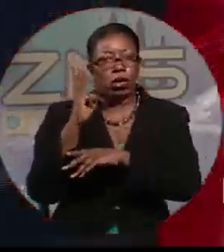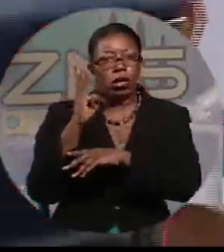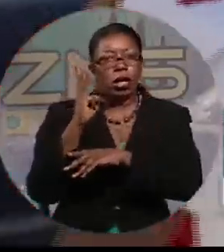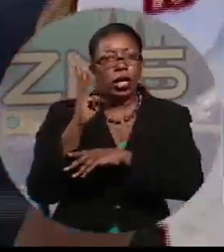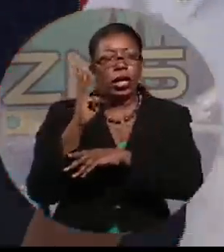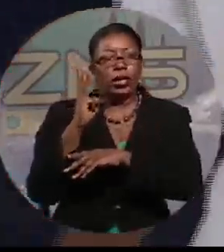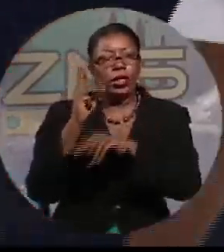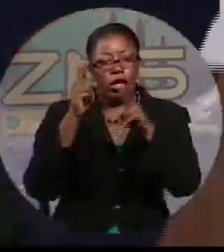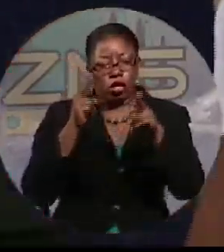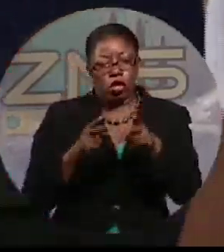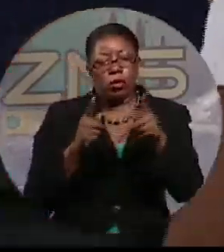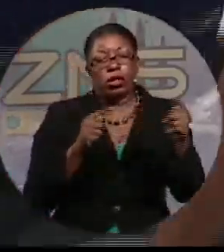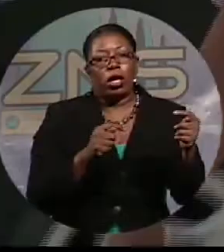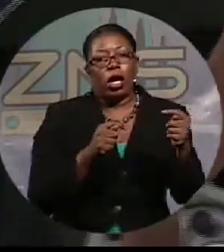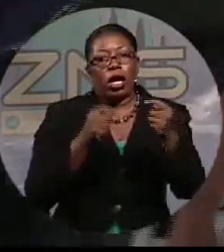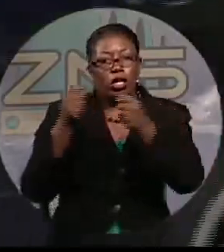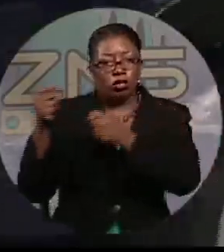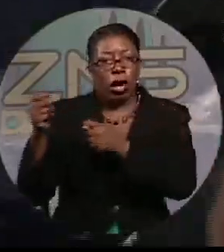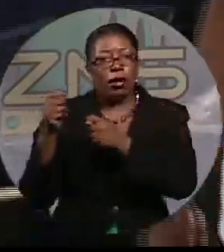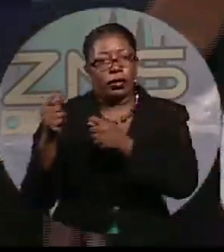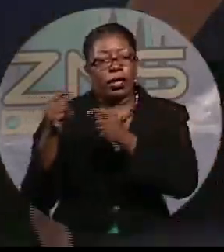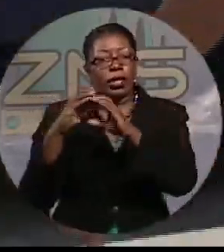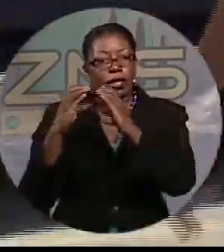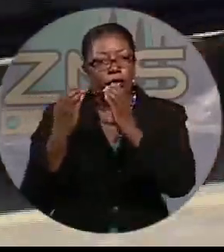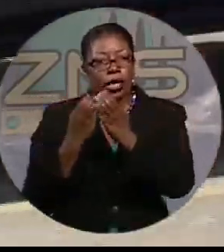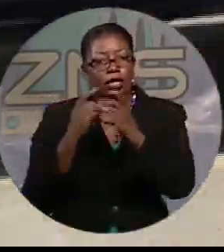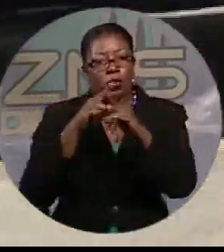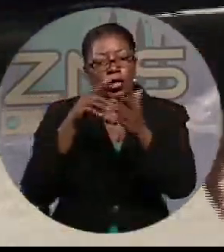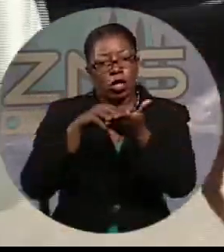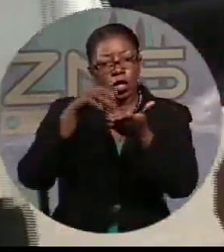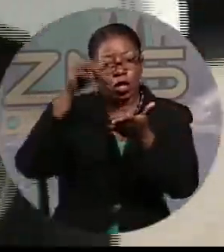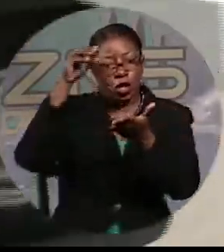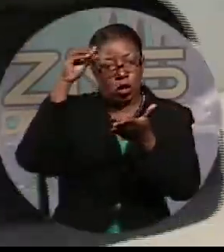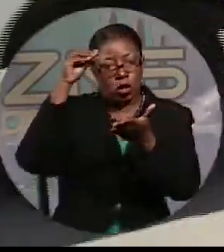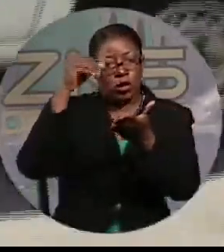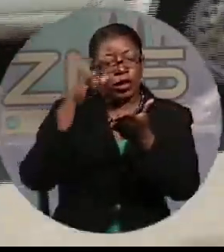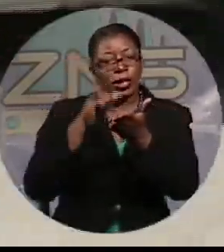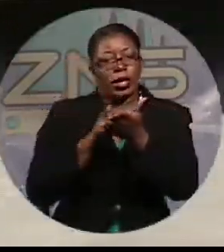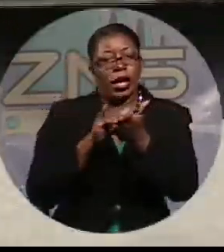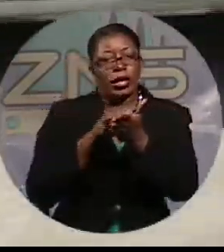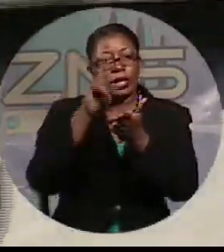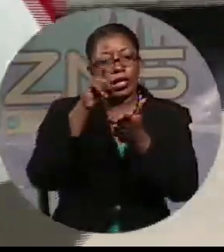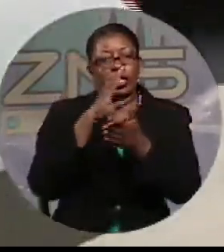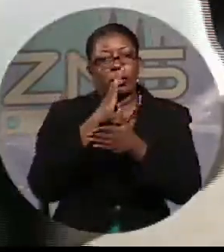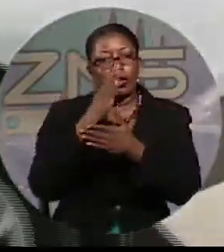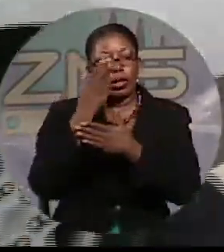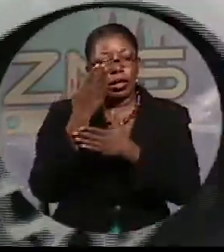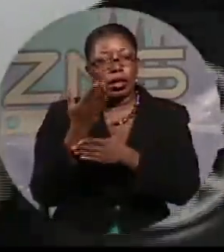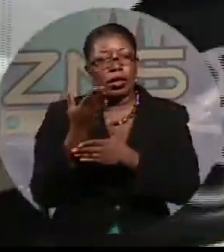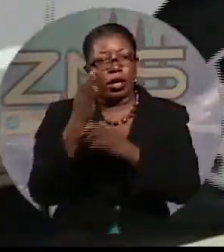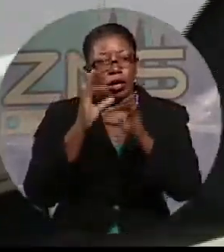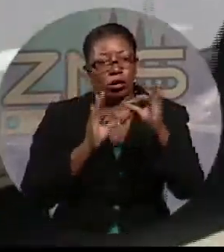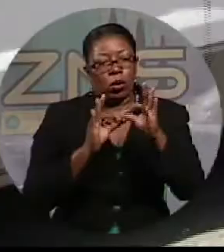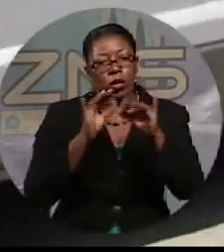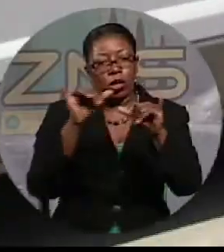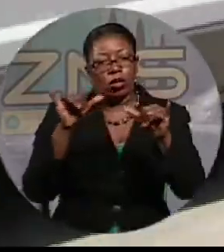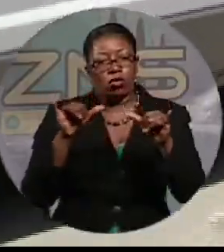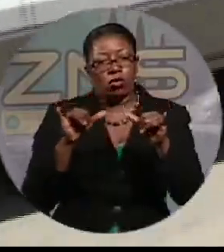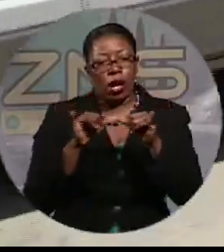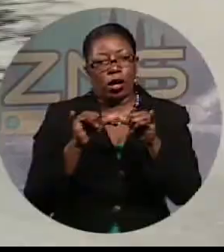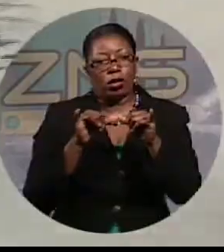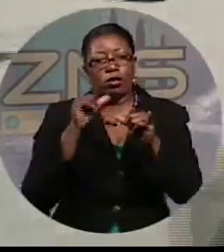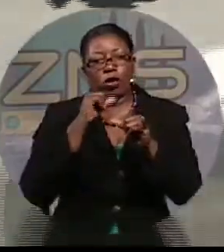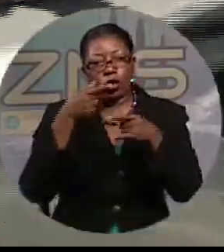Justice John Isaacs for his client Chavanese Hall when he learned his presence was requested before Justice Indra Charles on the grounds of contempt of